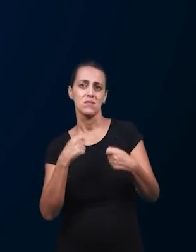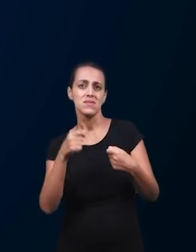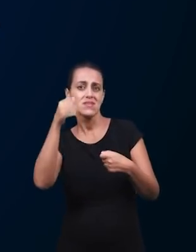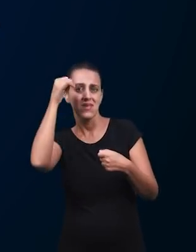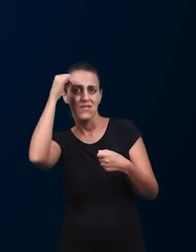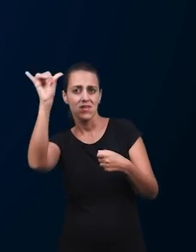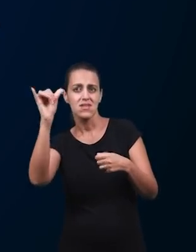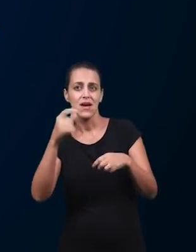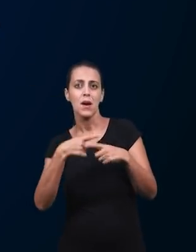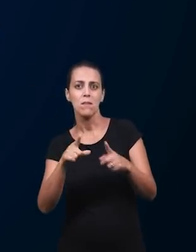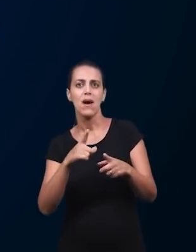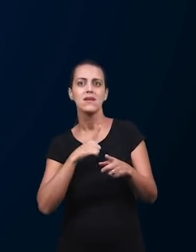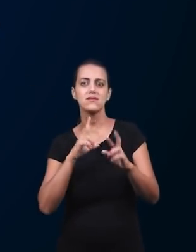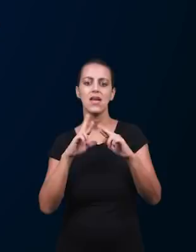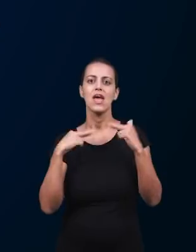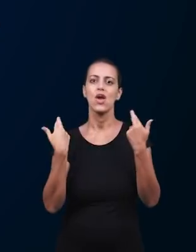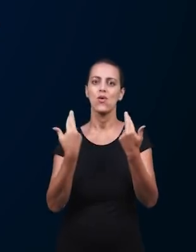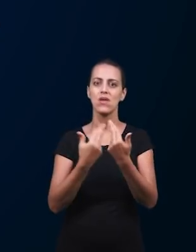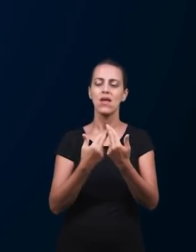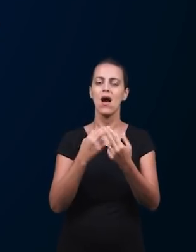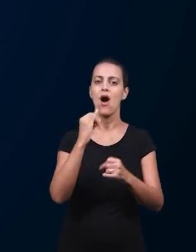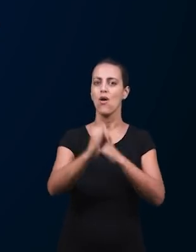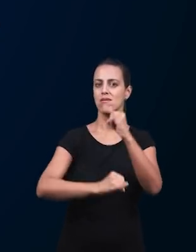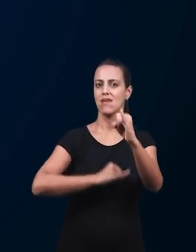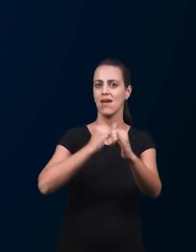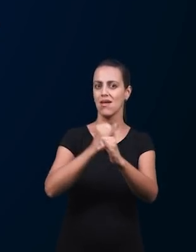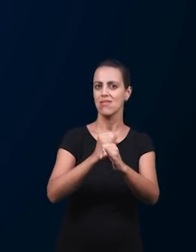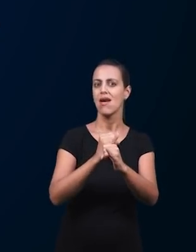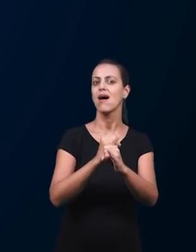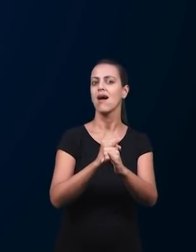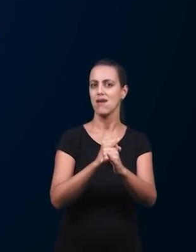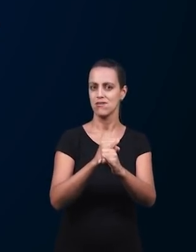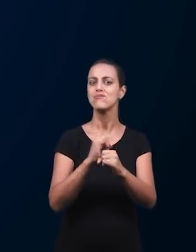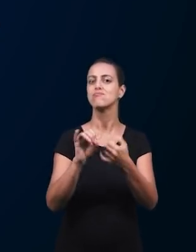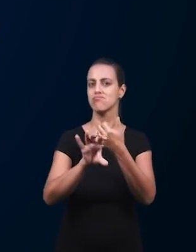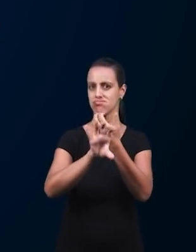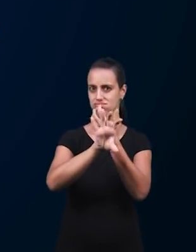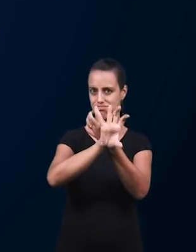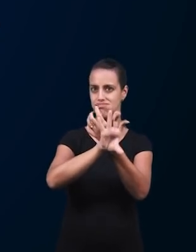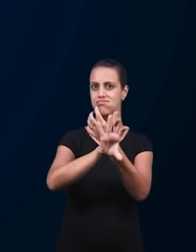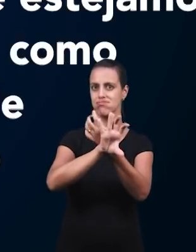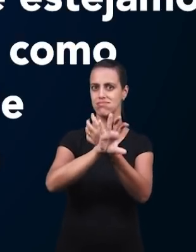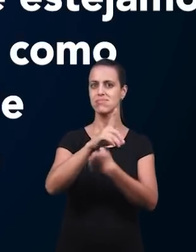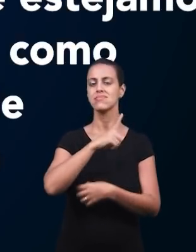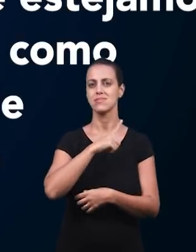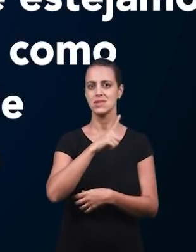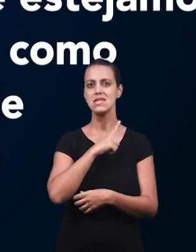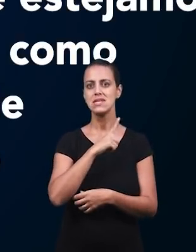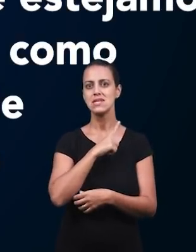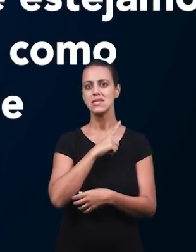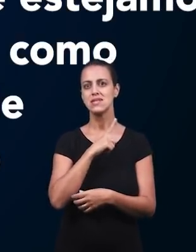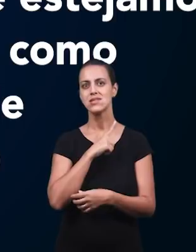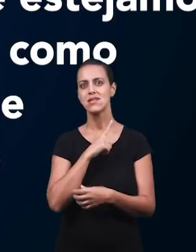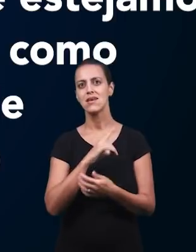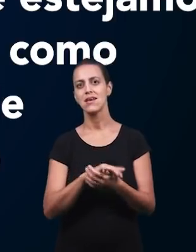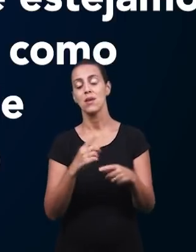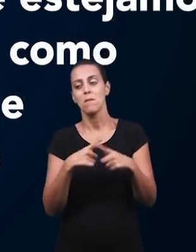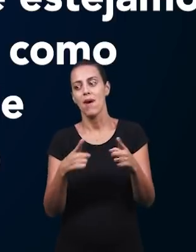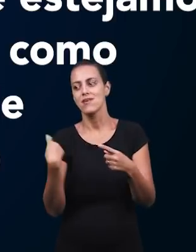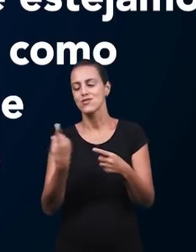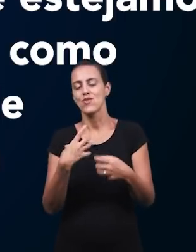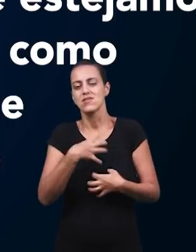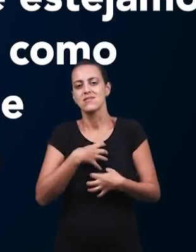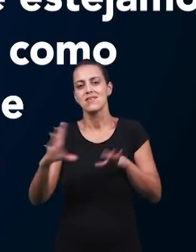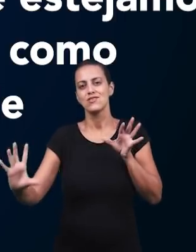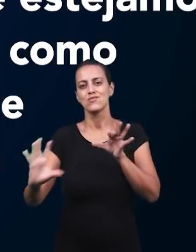last couple of months already. However, it has been very helpful because even though we cannot see